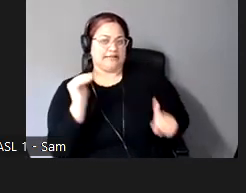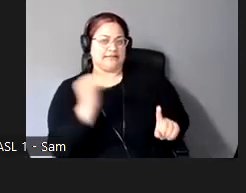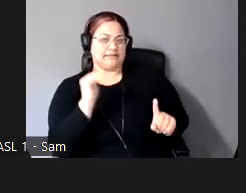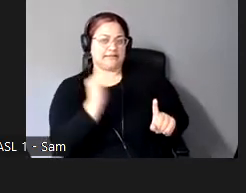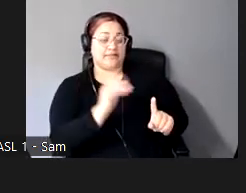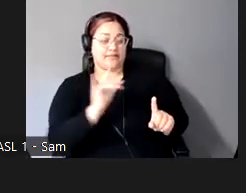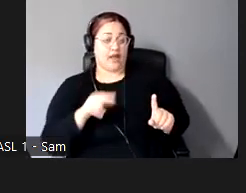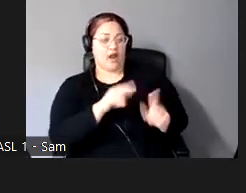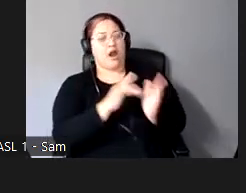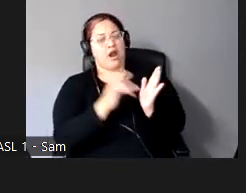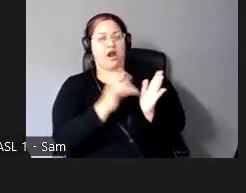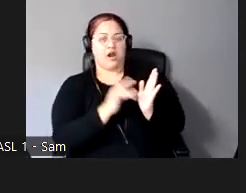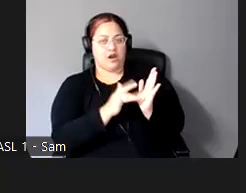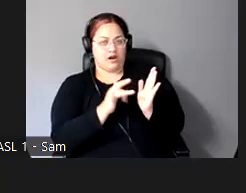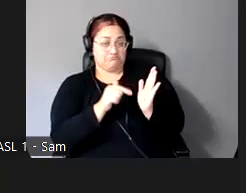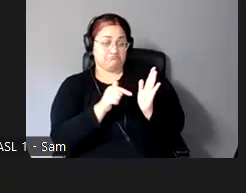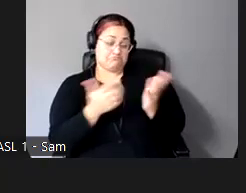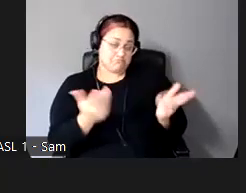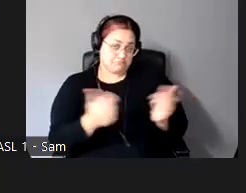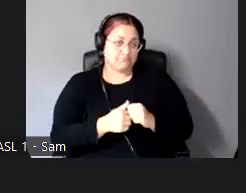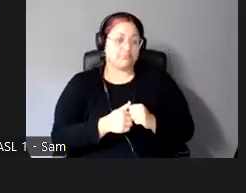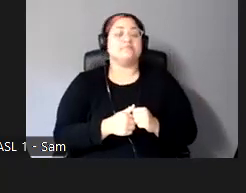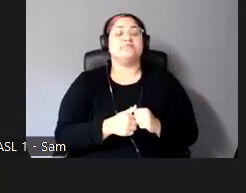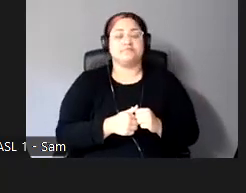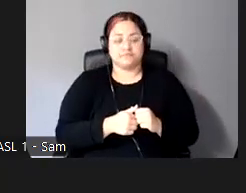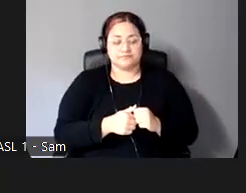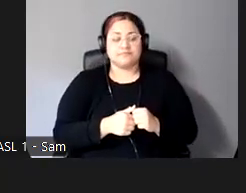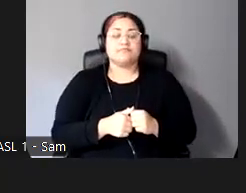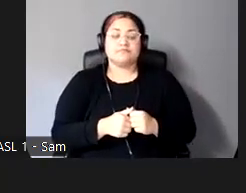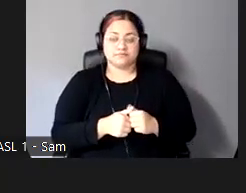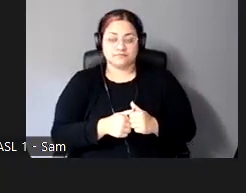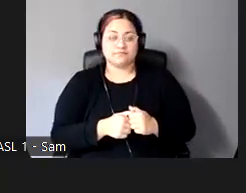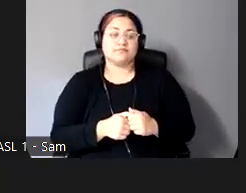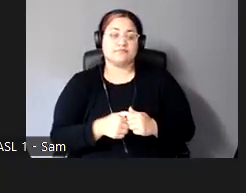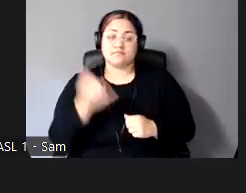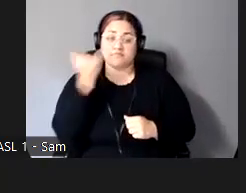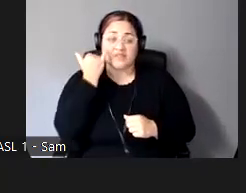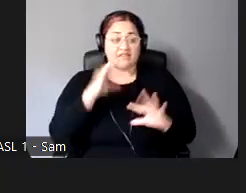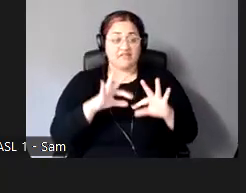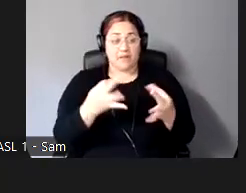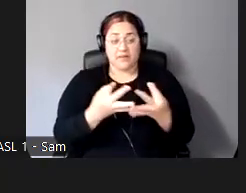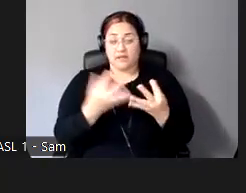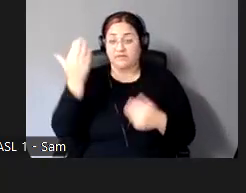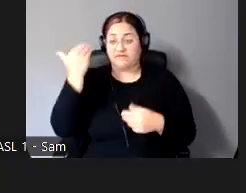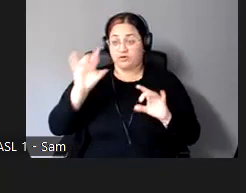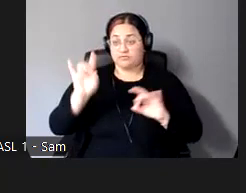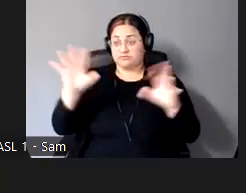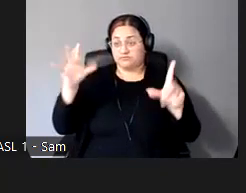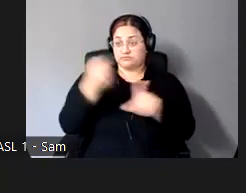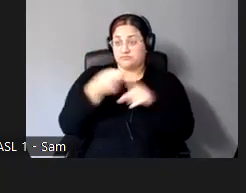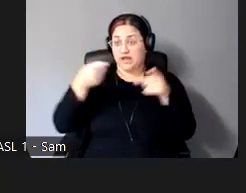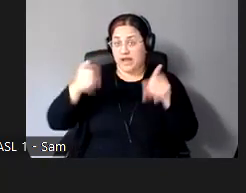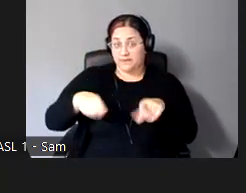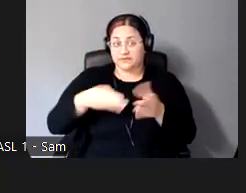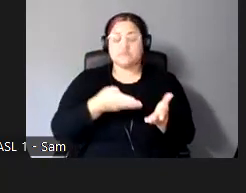continued escalation of a risk factor causing abuse. The inability or to establish or maintain those